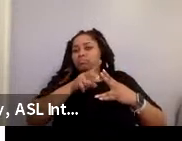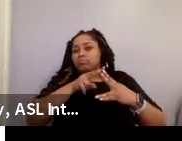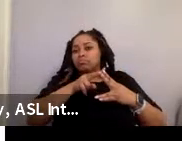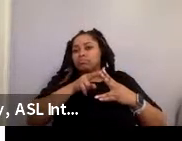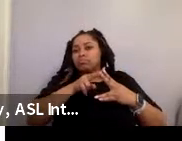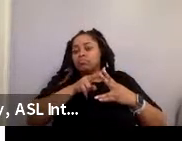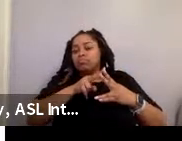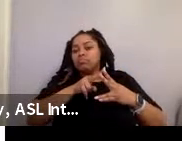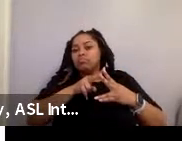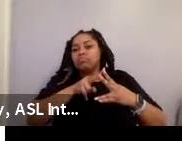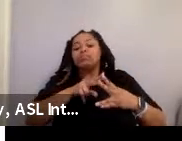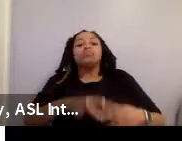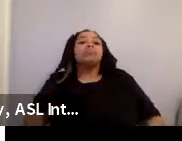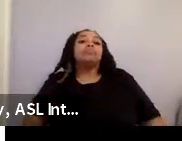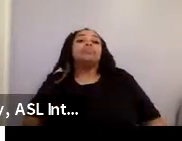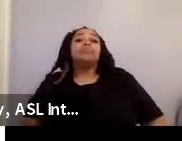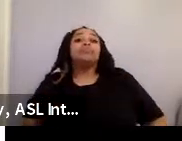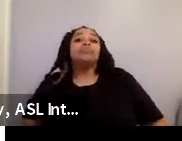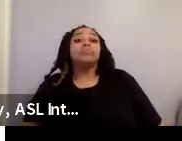Next slide.